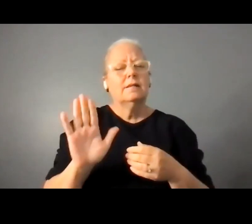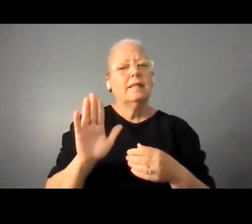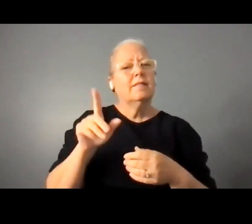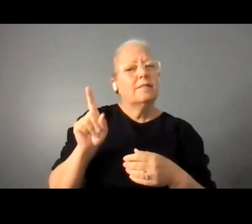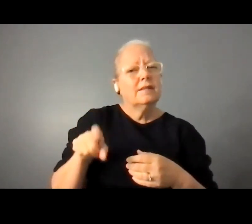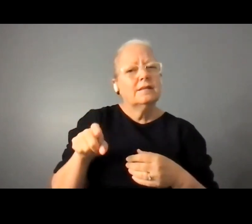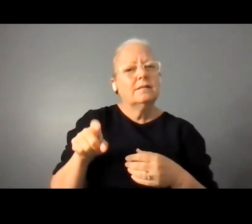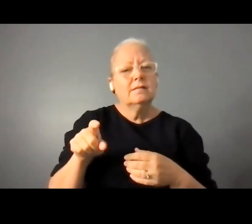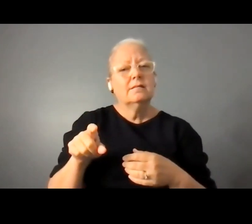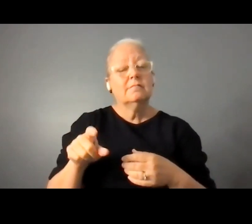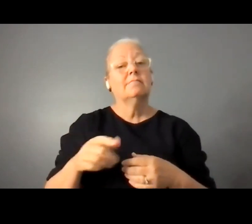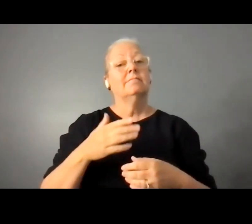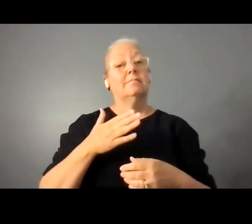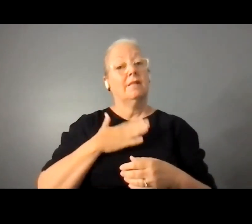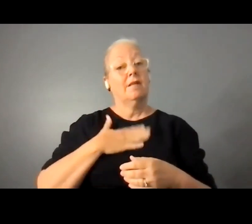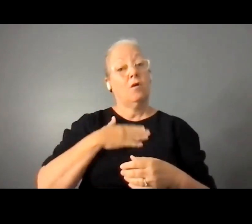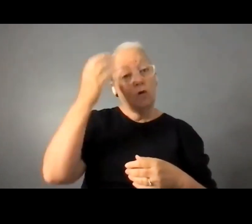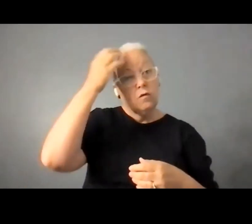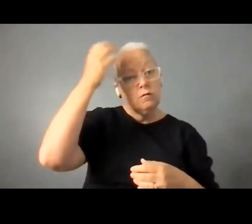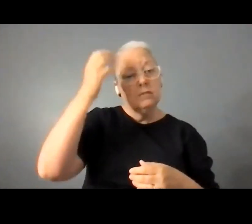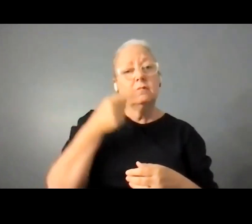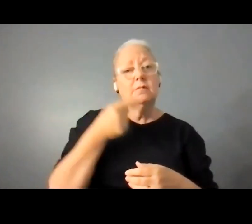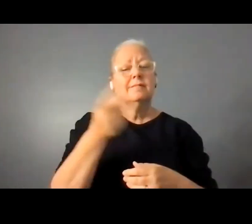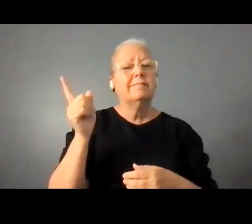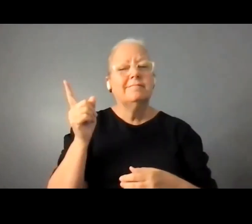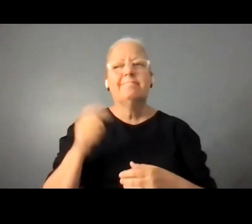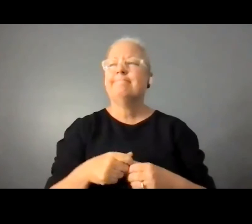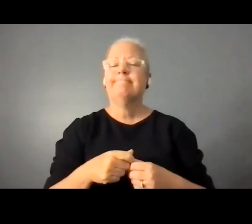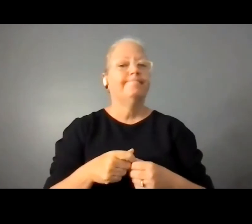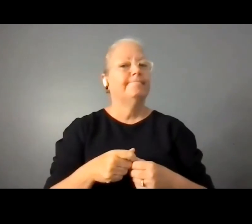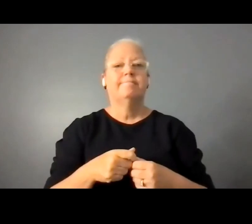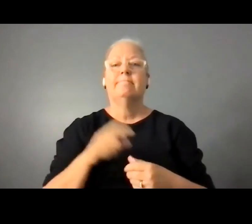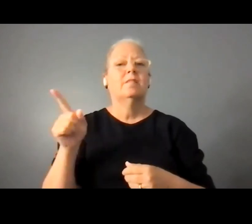but our government is not implementing